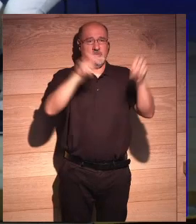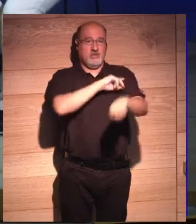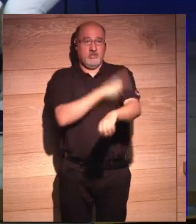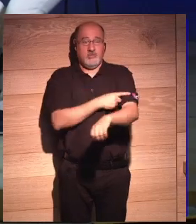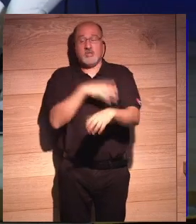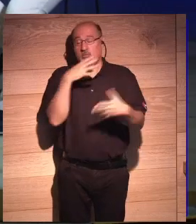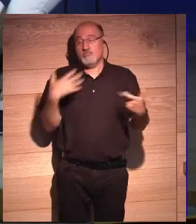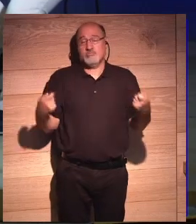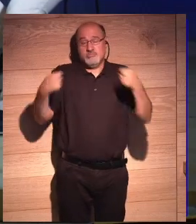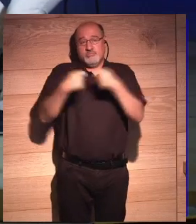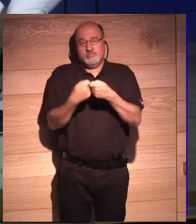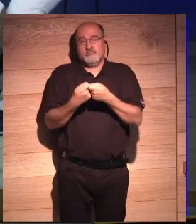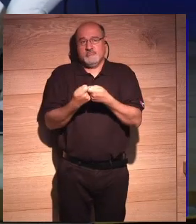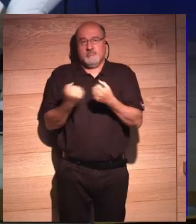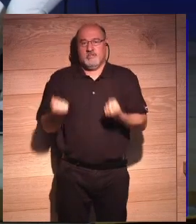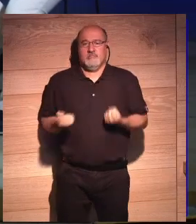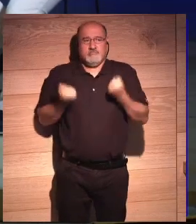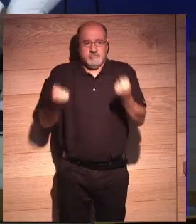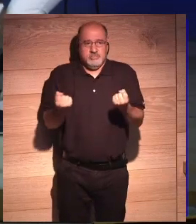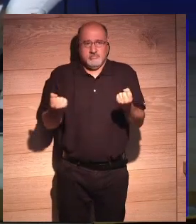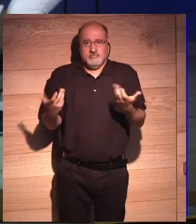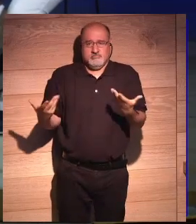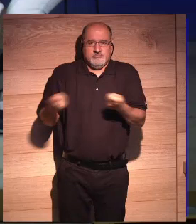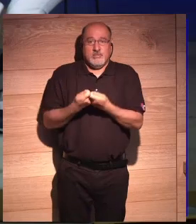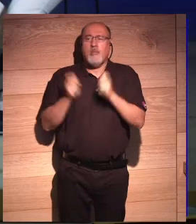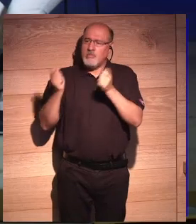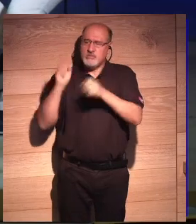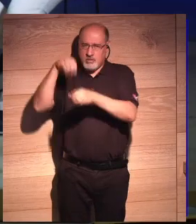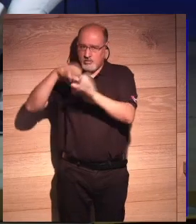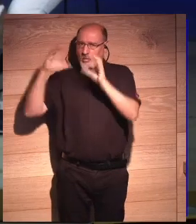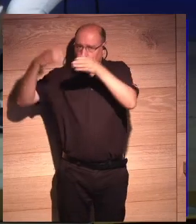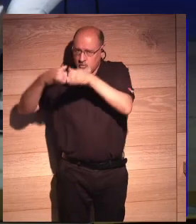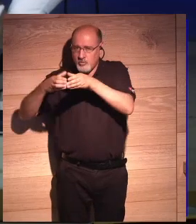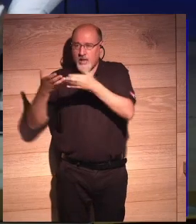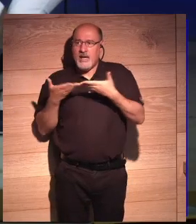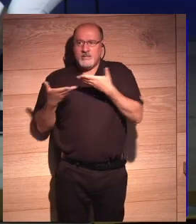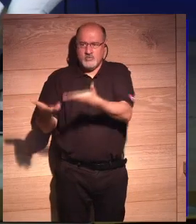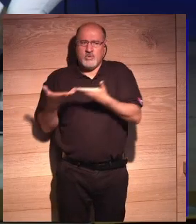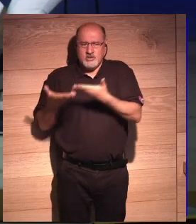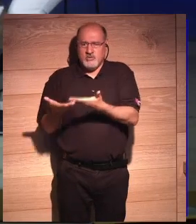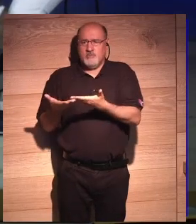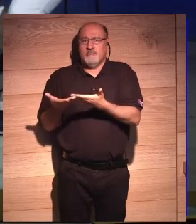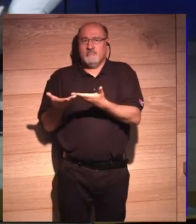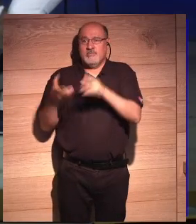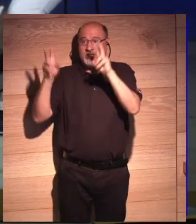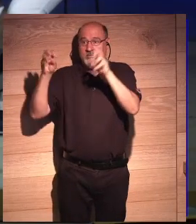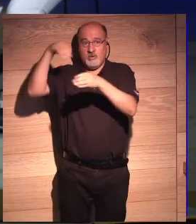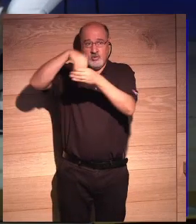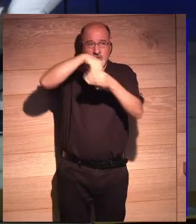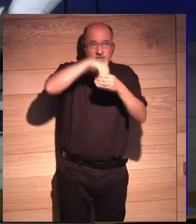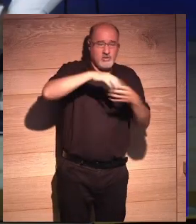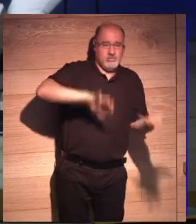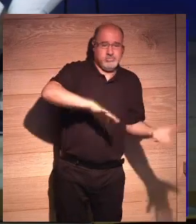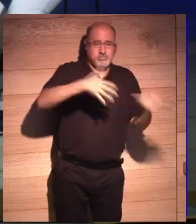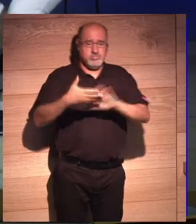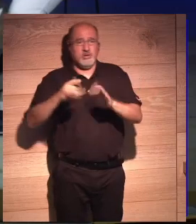we believe very much in trying to foster that, and we are going to be to insist a lot on